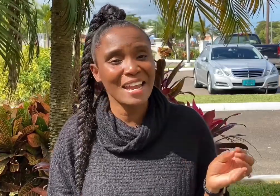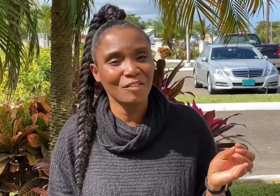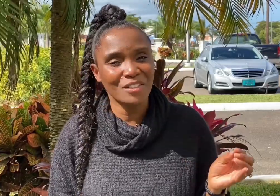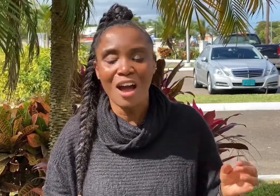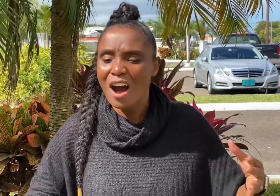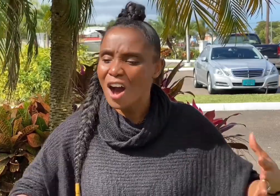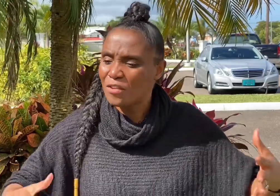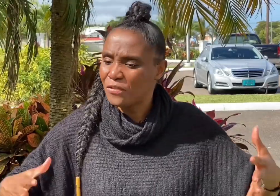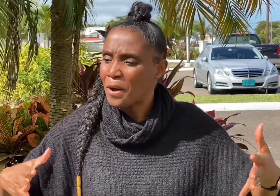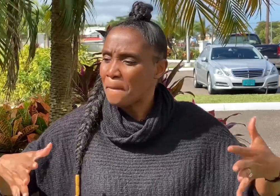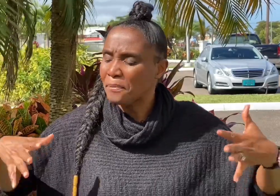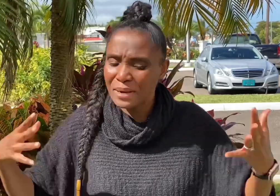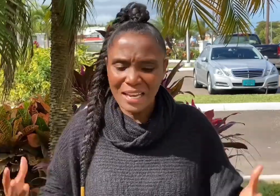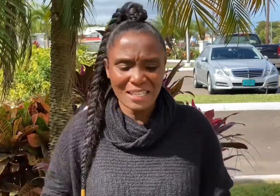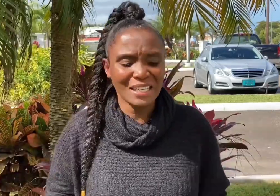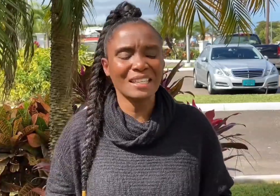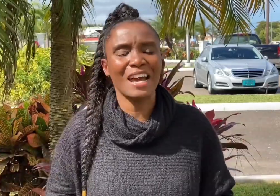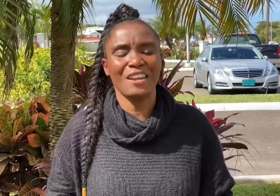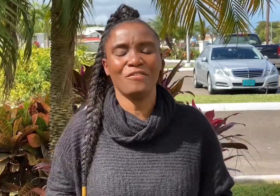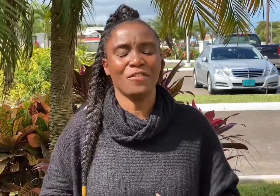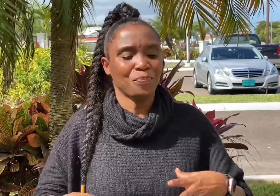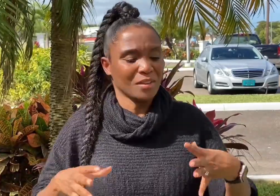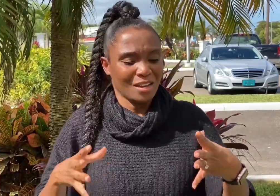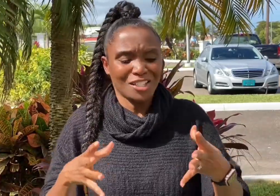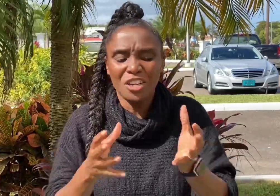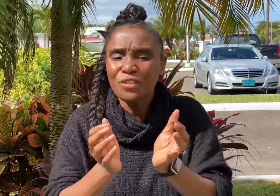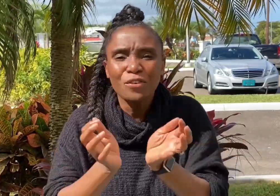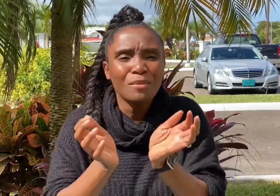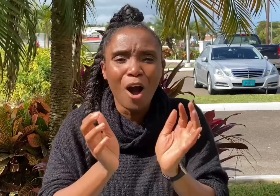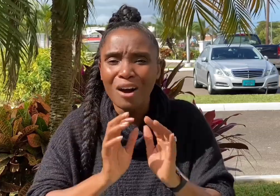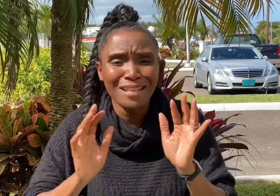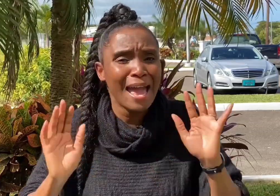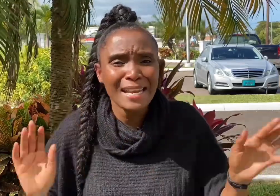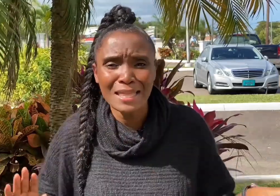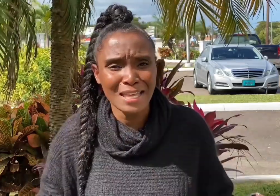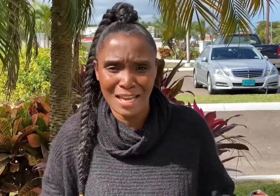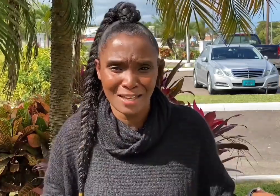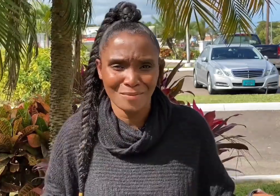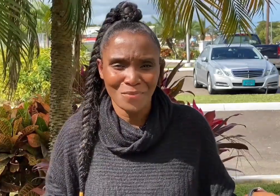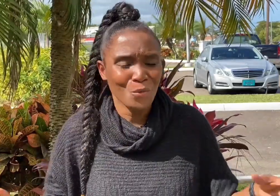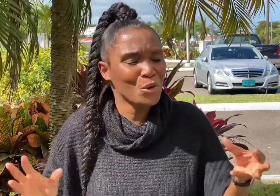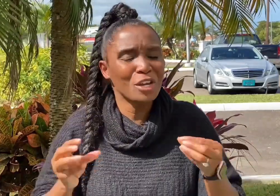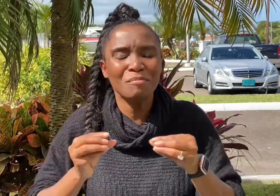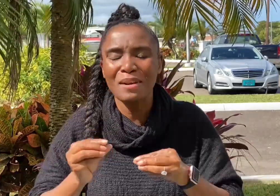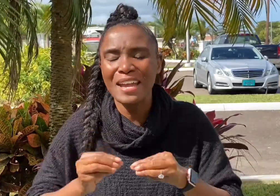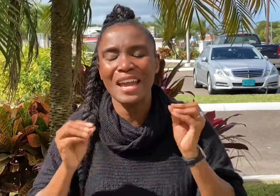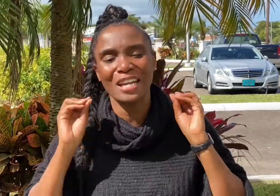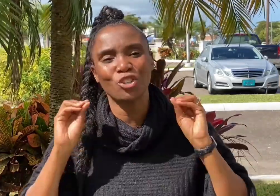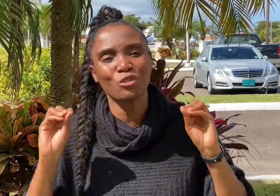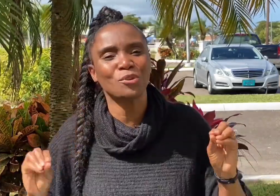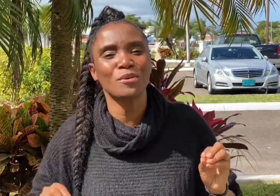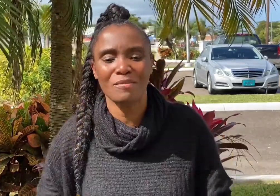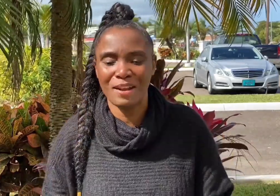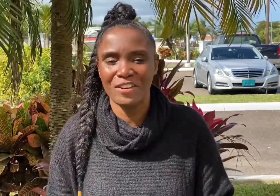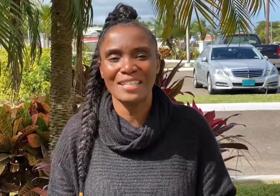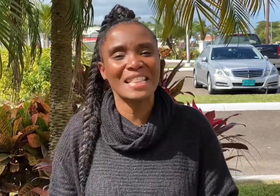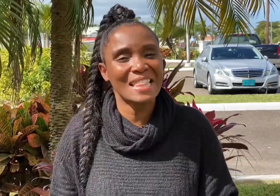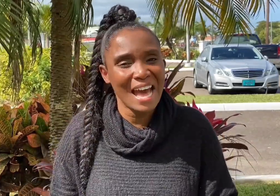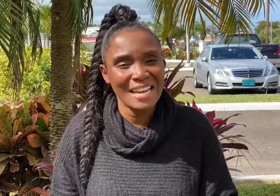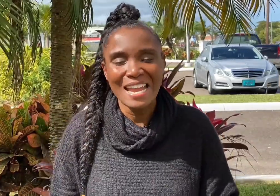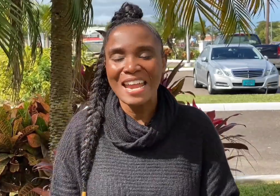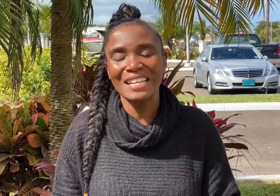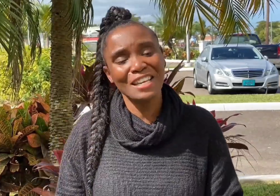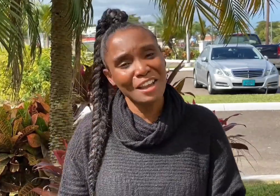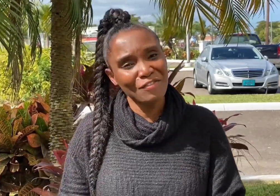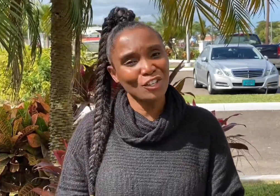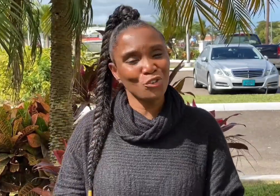and a gift of bringing to life just from anything. You can make a scriptural reference, and